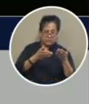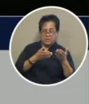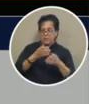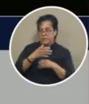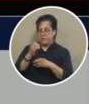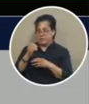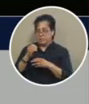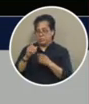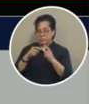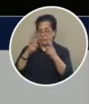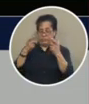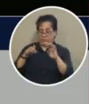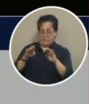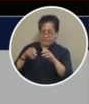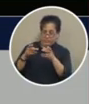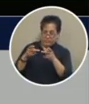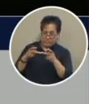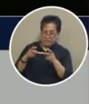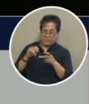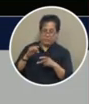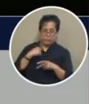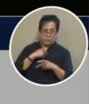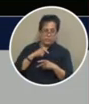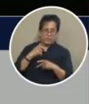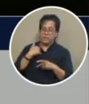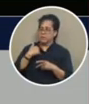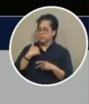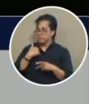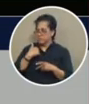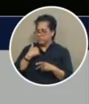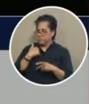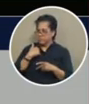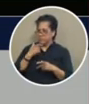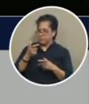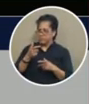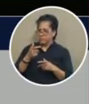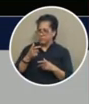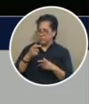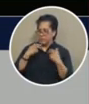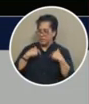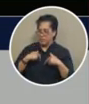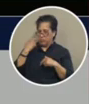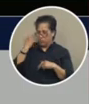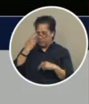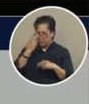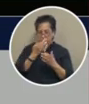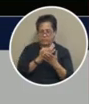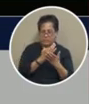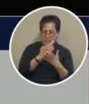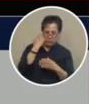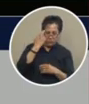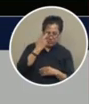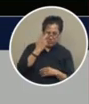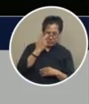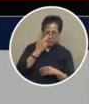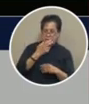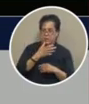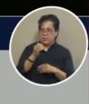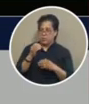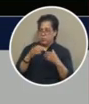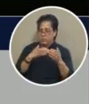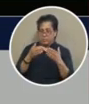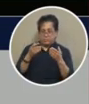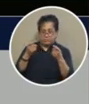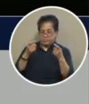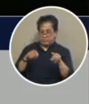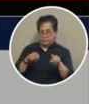a facility, whether we stop construction or whether for health reasons or for financial reasons, and whenever it